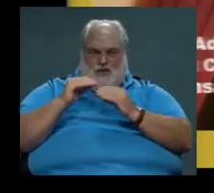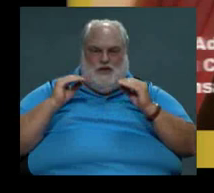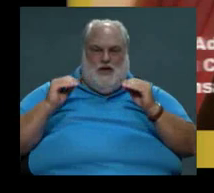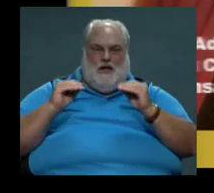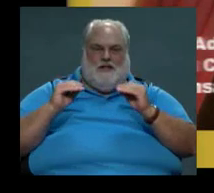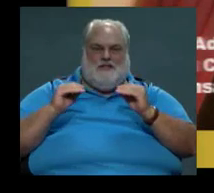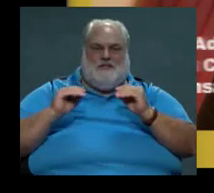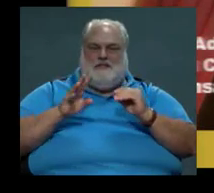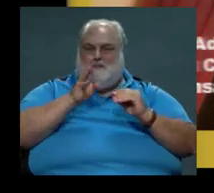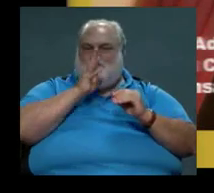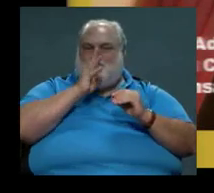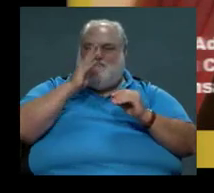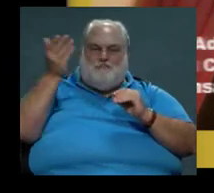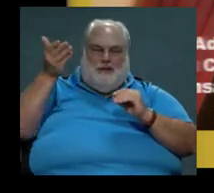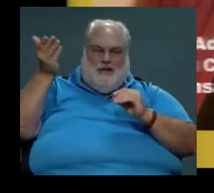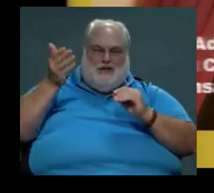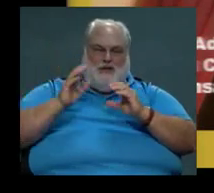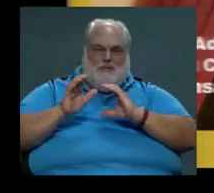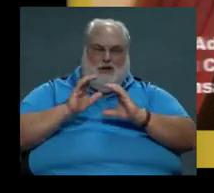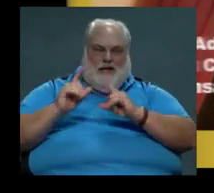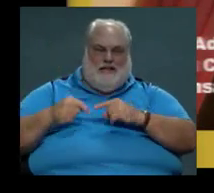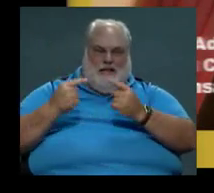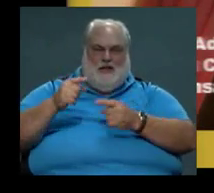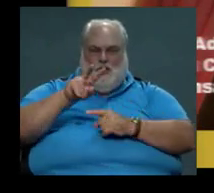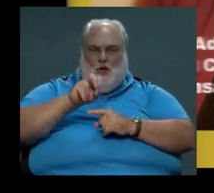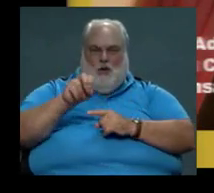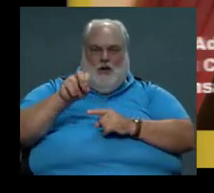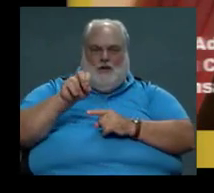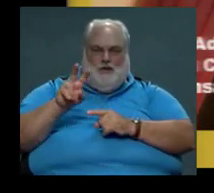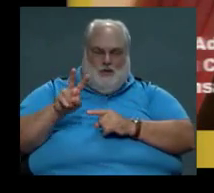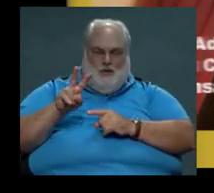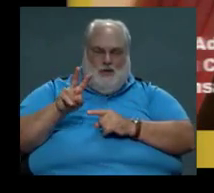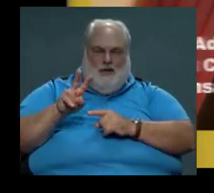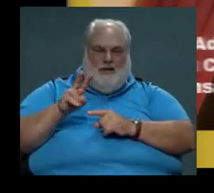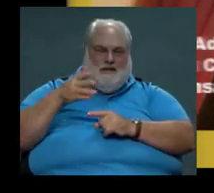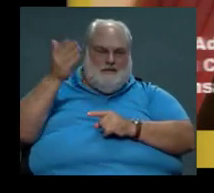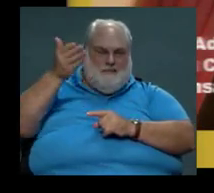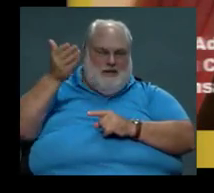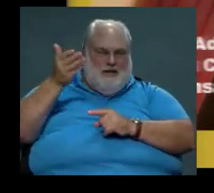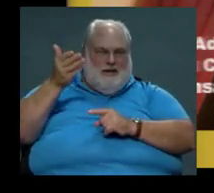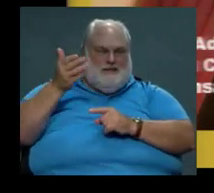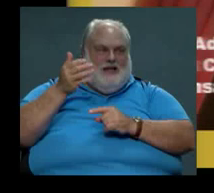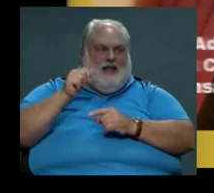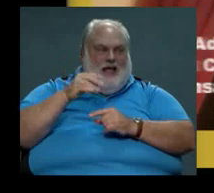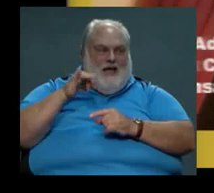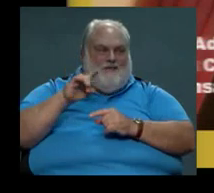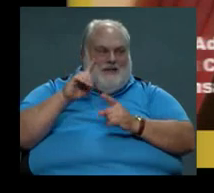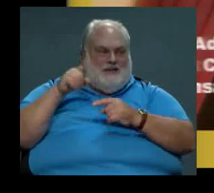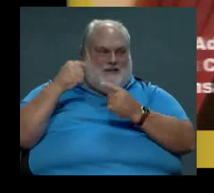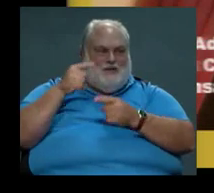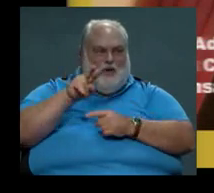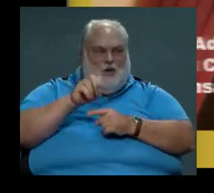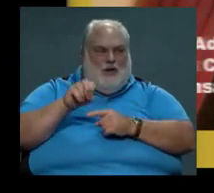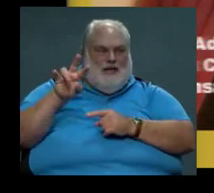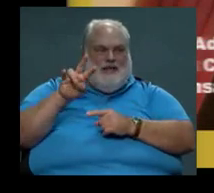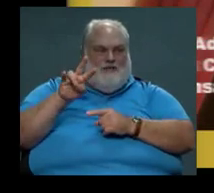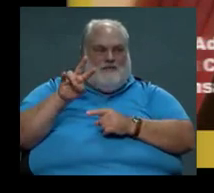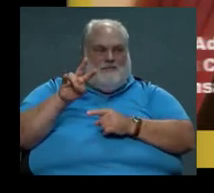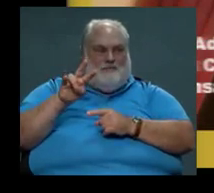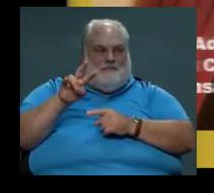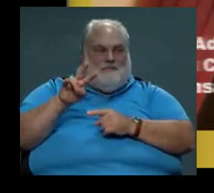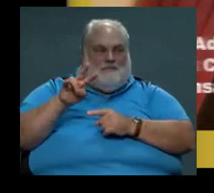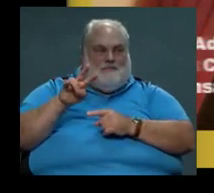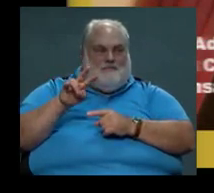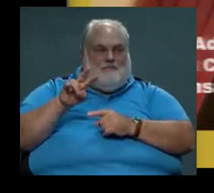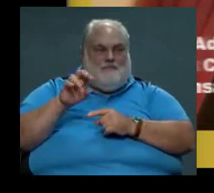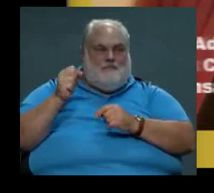Rock Central High since 2002 and has taught both speech communication and AVID since 2007. Through AVID, Ms.